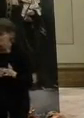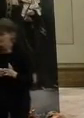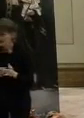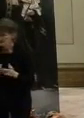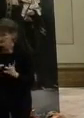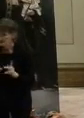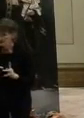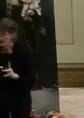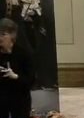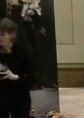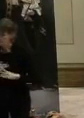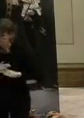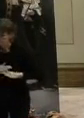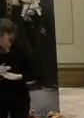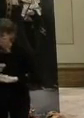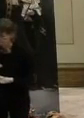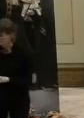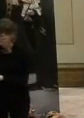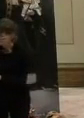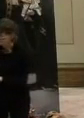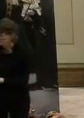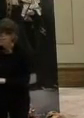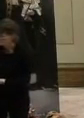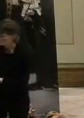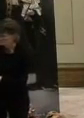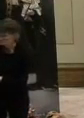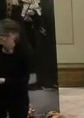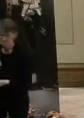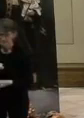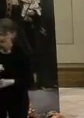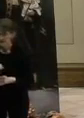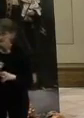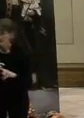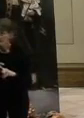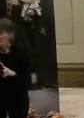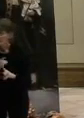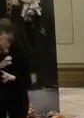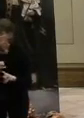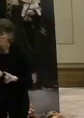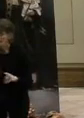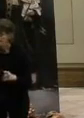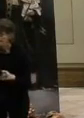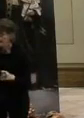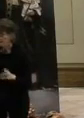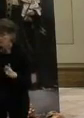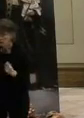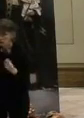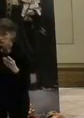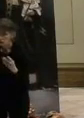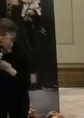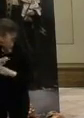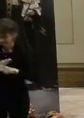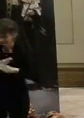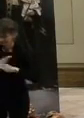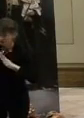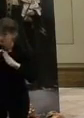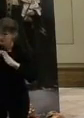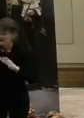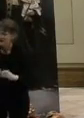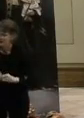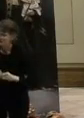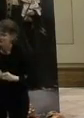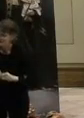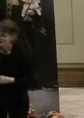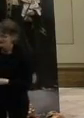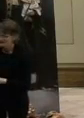walls. And Christ comes to break down those walls. You and I pray the Our Father how often a day?